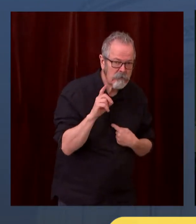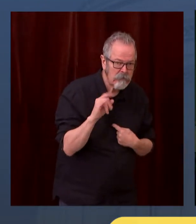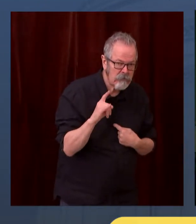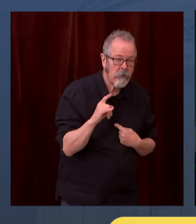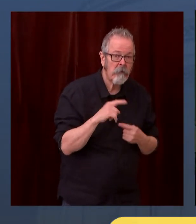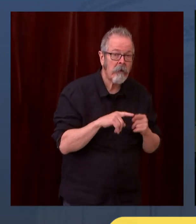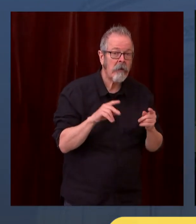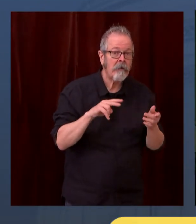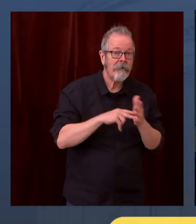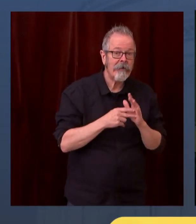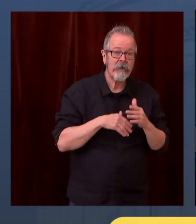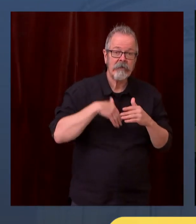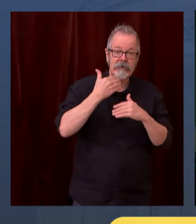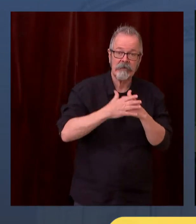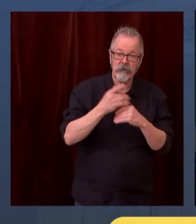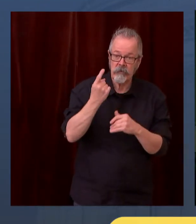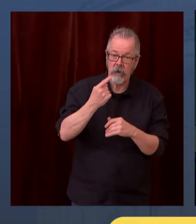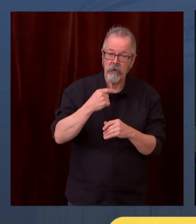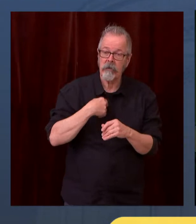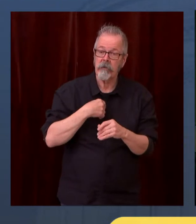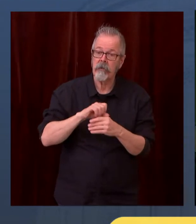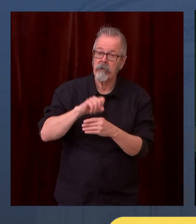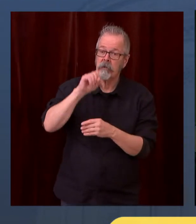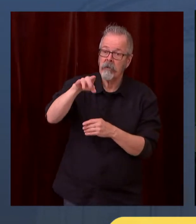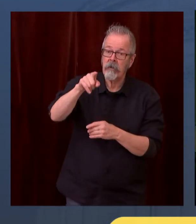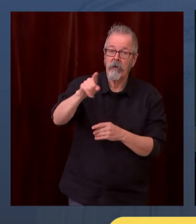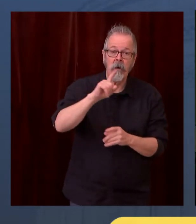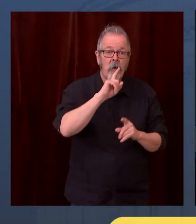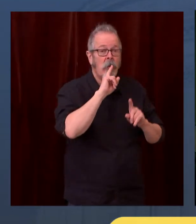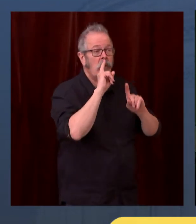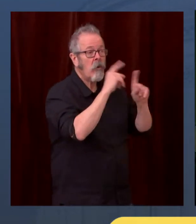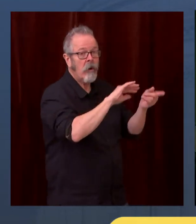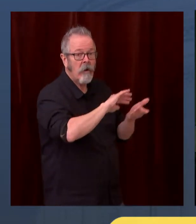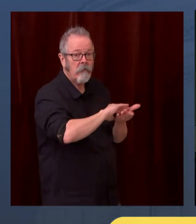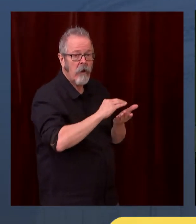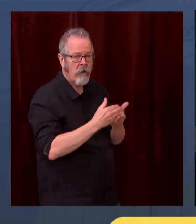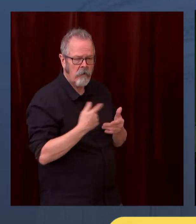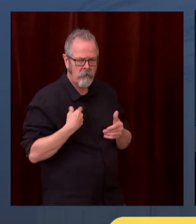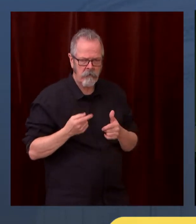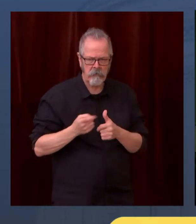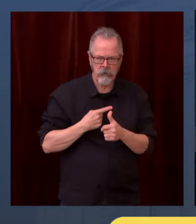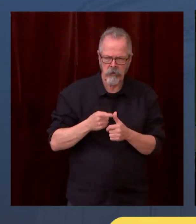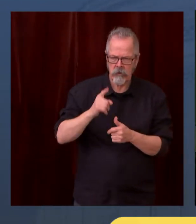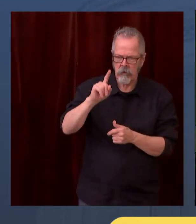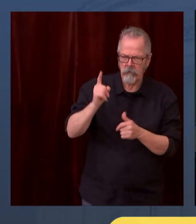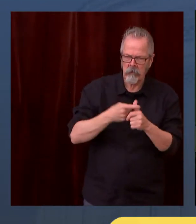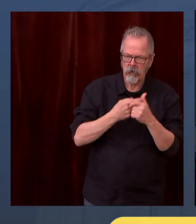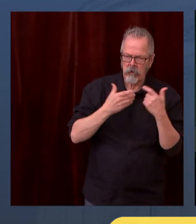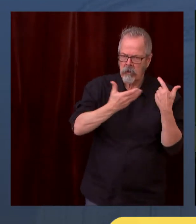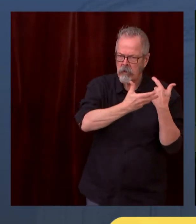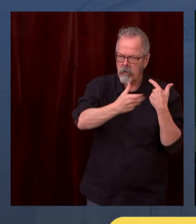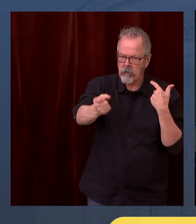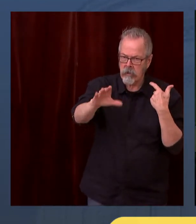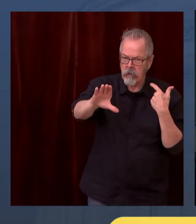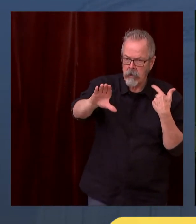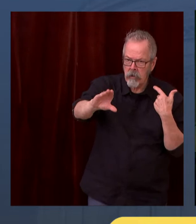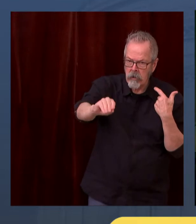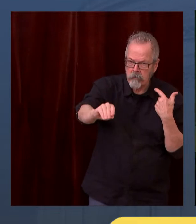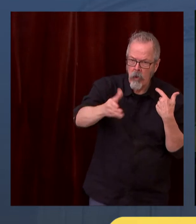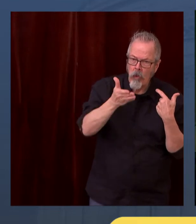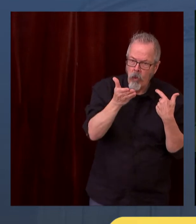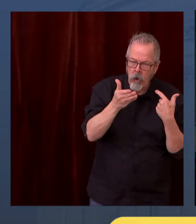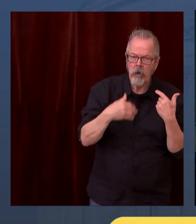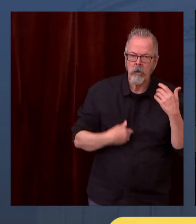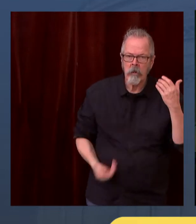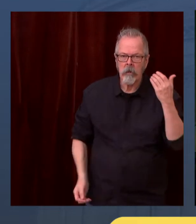the following week that we then look at a number of different factors, including the ability for a provider to be able